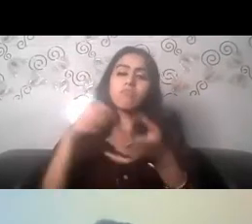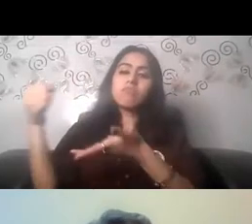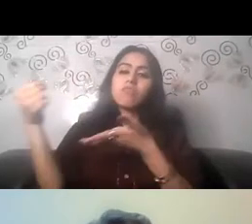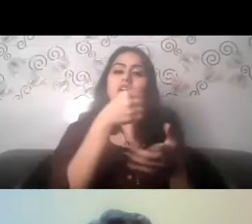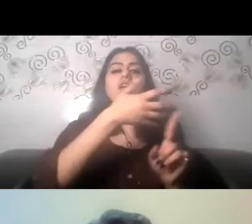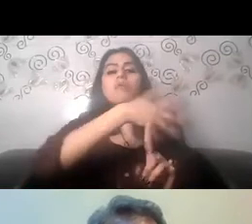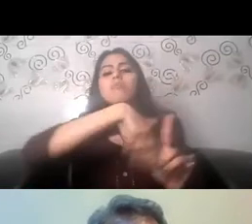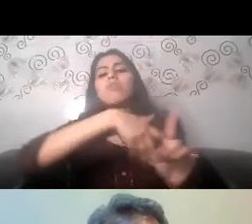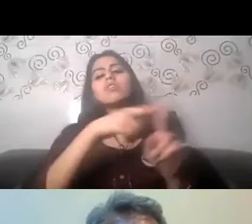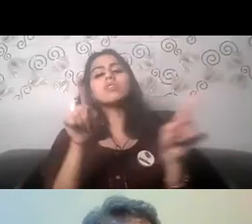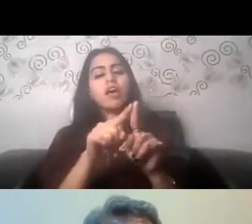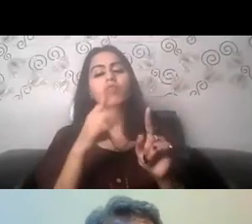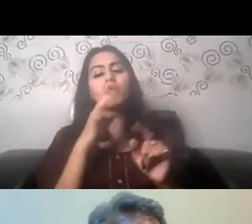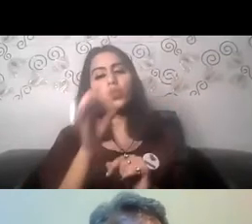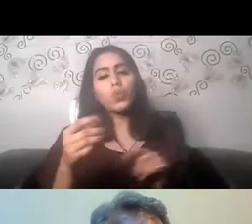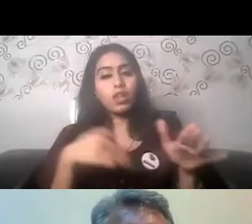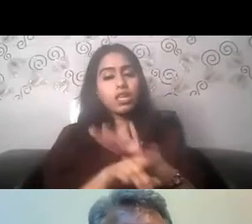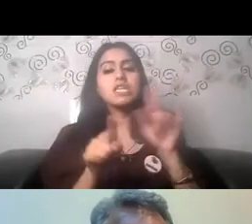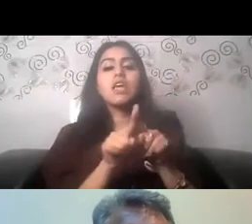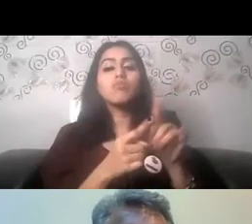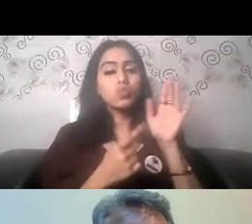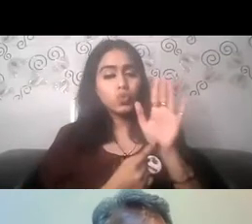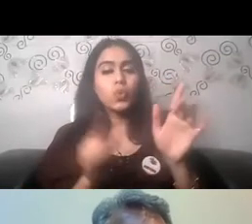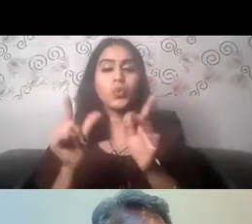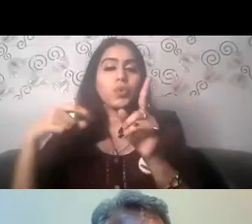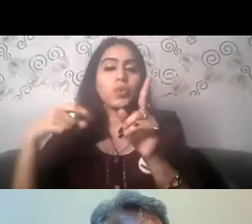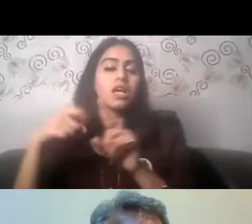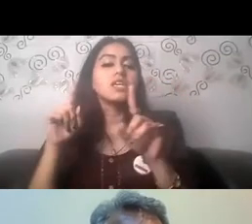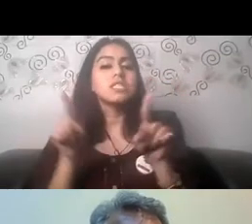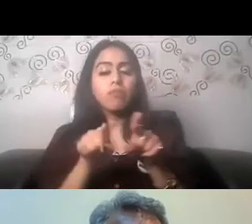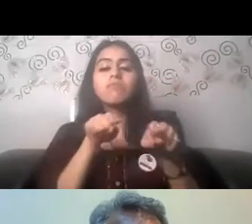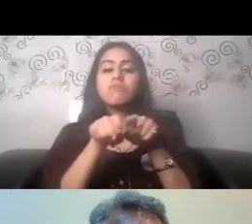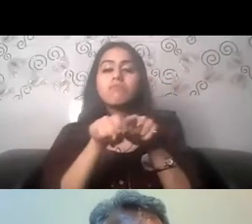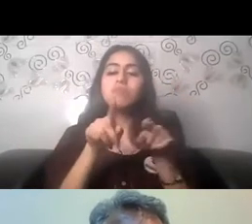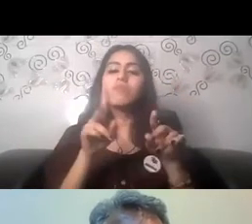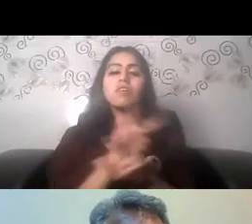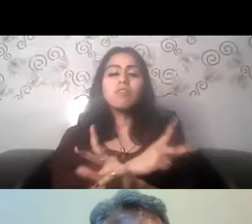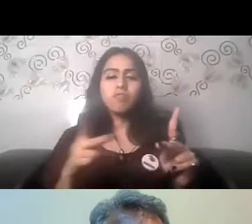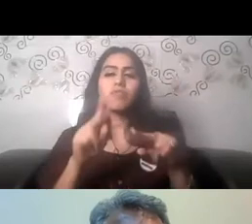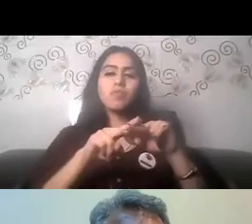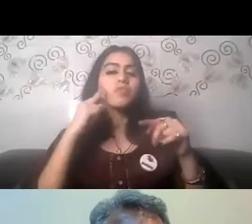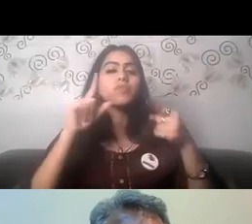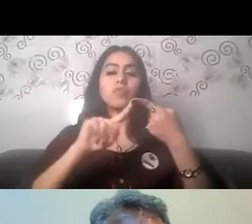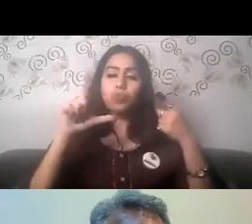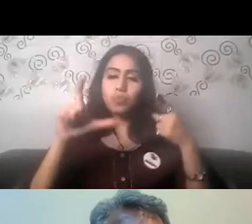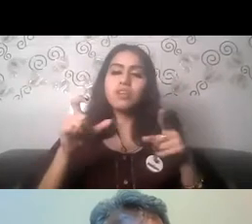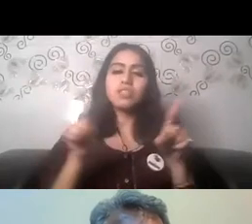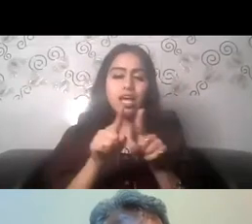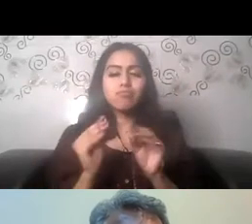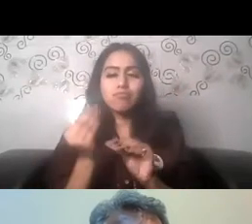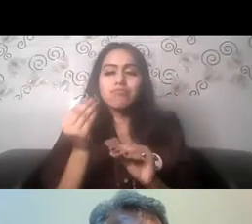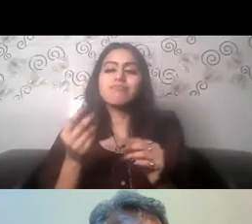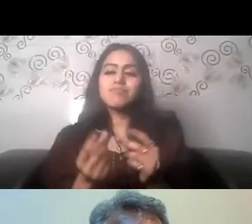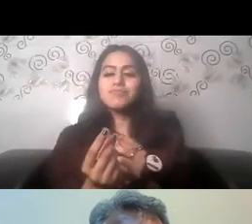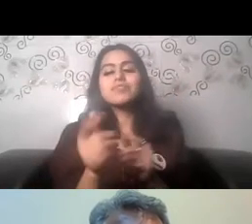real teeth to make sure that, in the UK and also being an example for further afield, things are going to improve very significantly